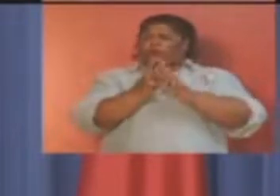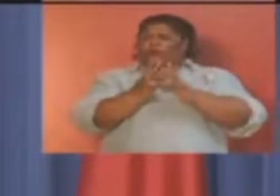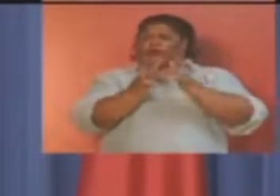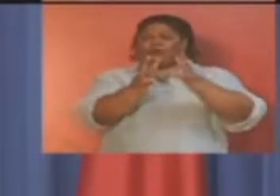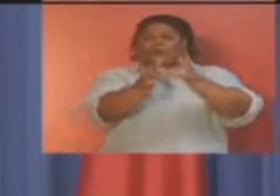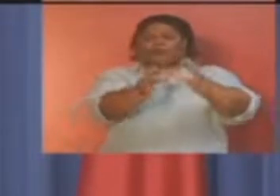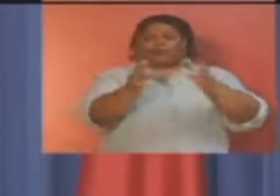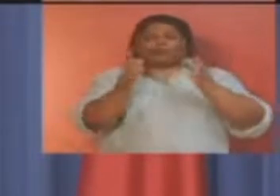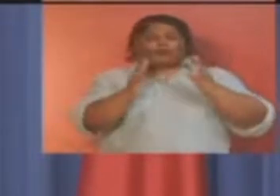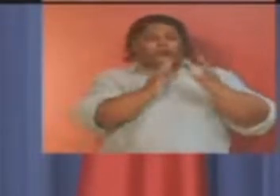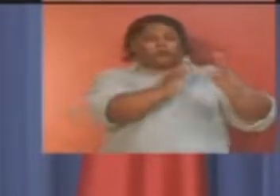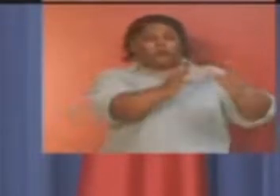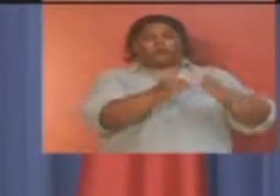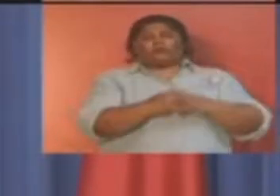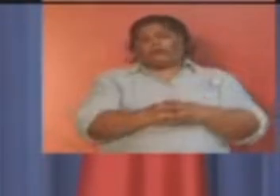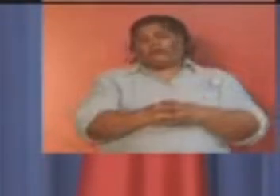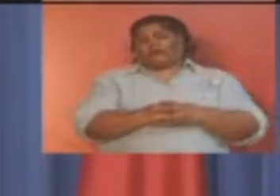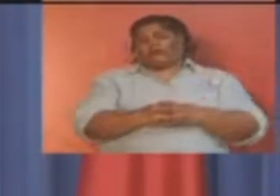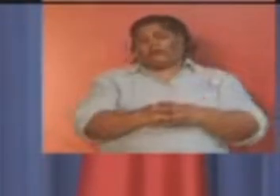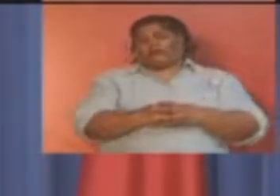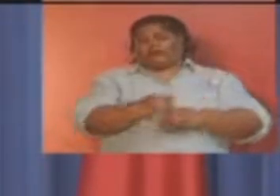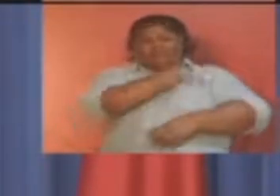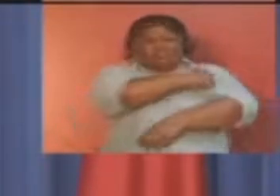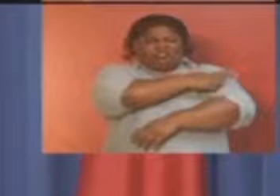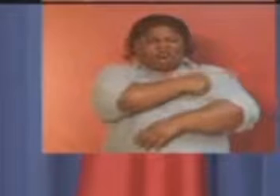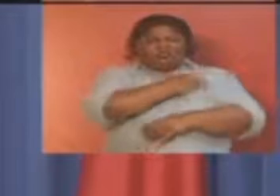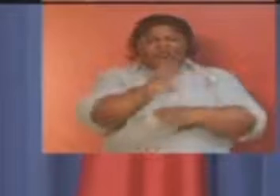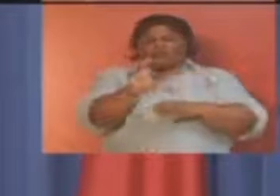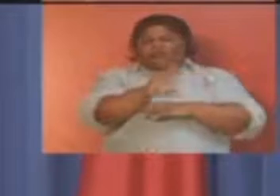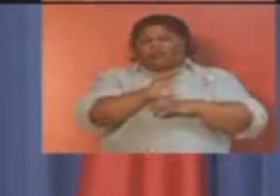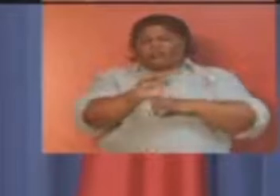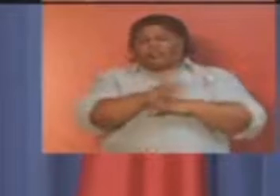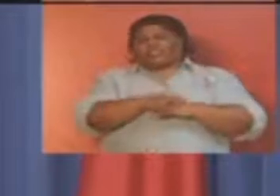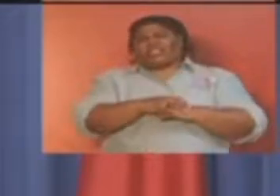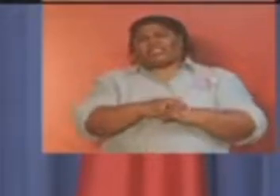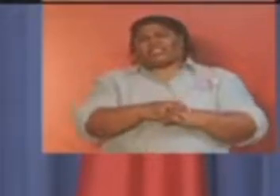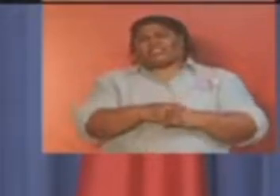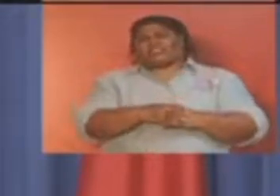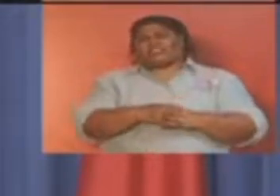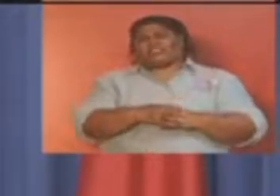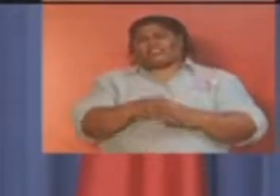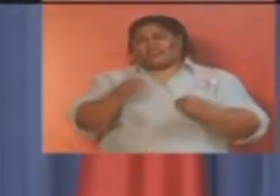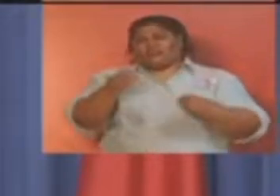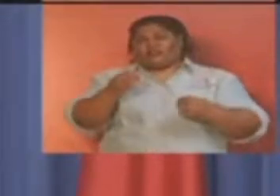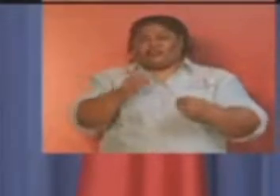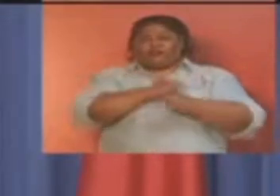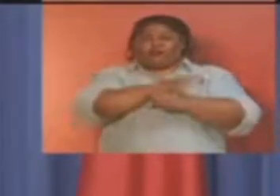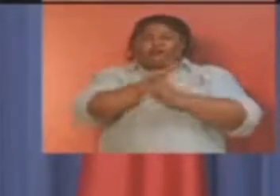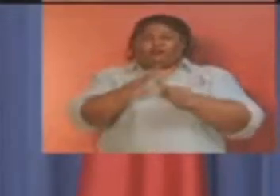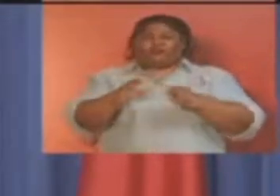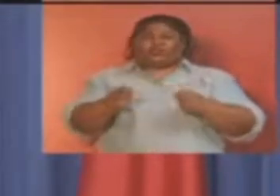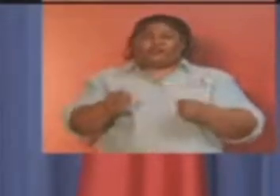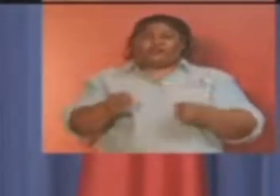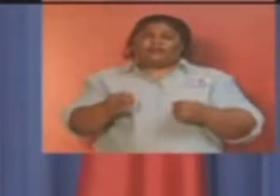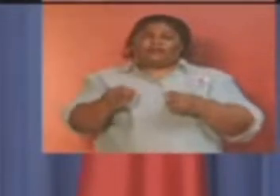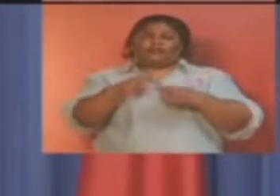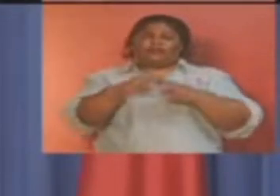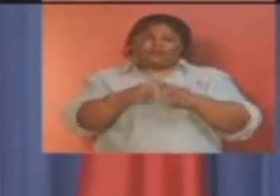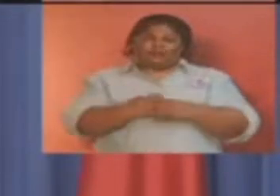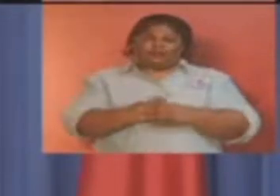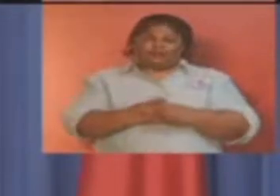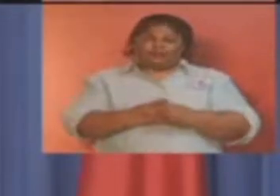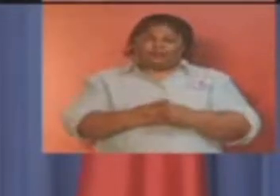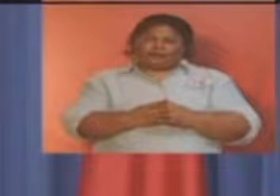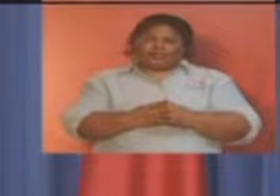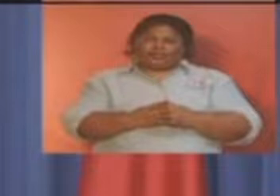hospitals. We have noted infections occurring in those hospitals outside of the parallel system. We want to, of course, get additional staff